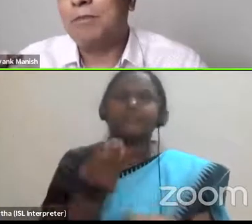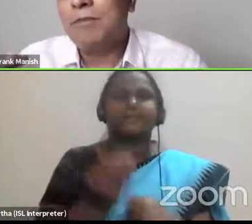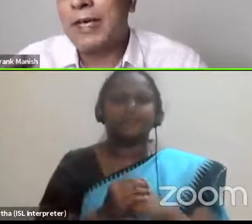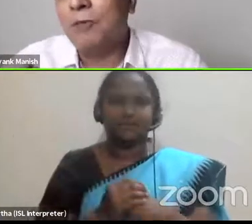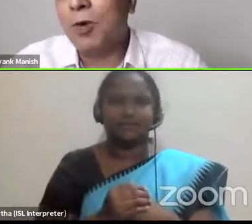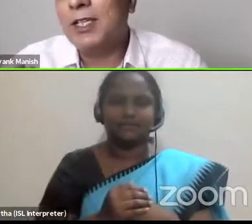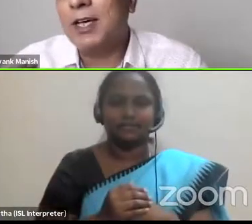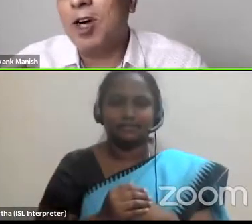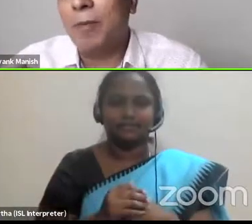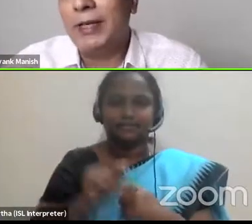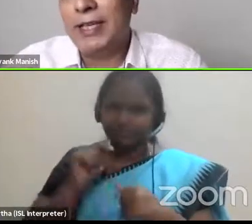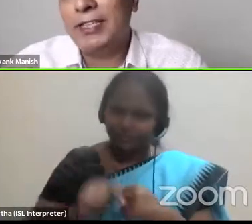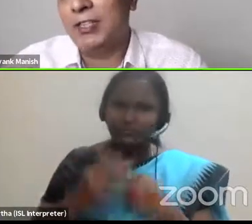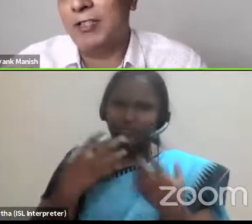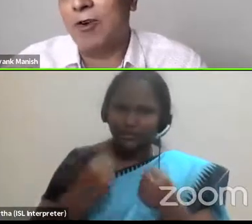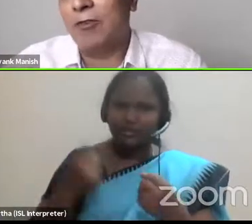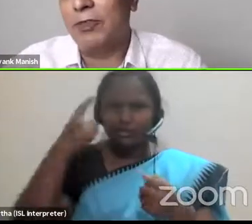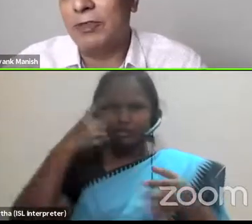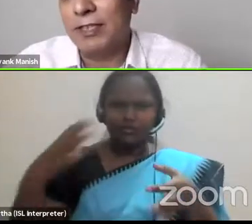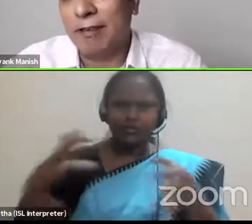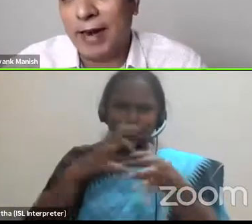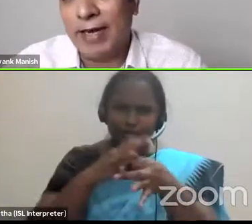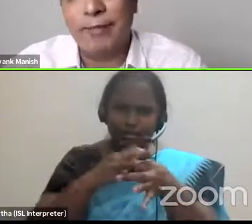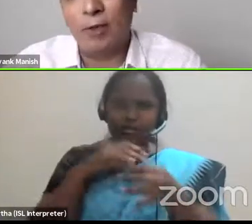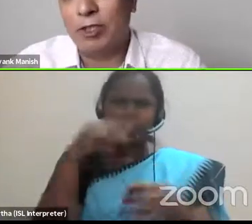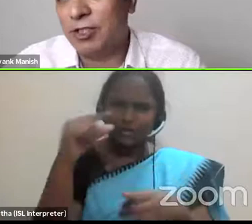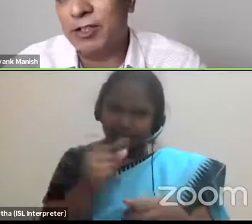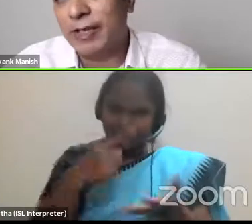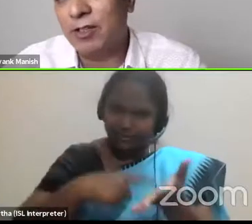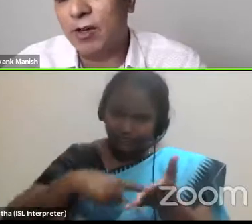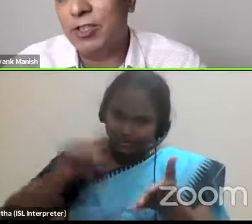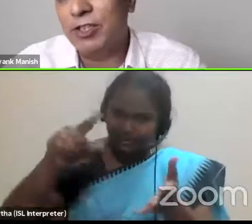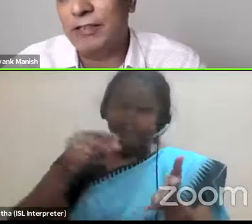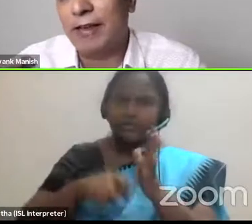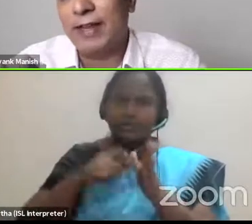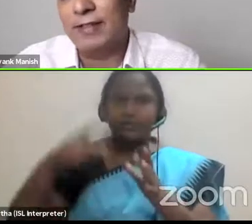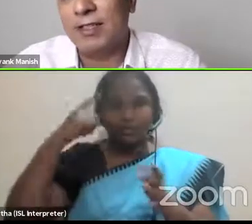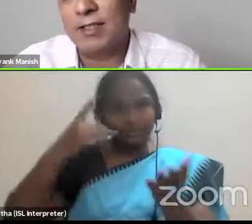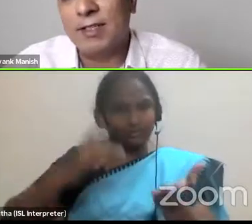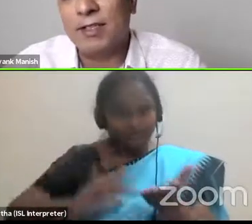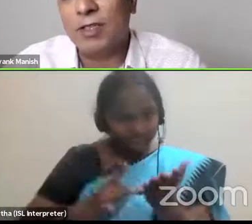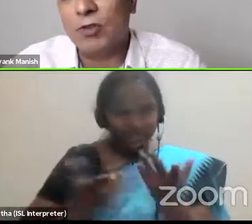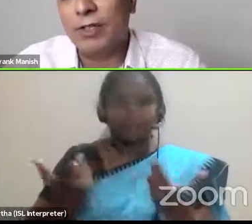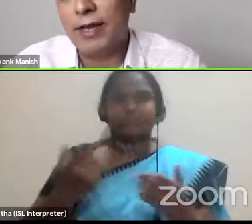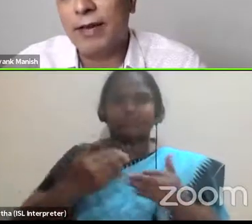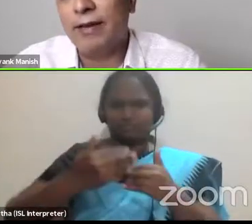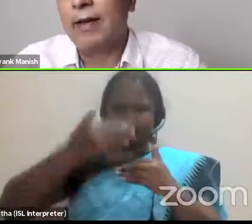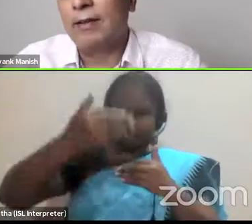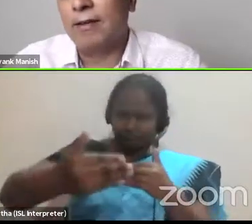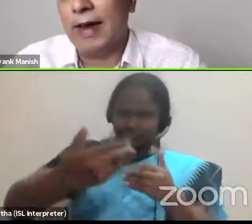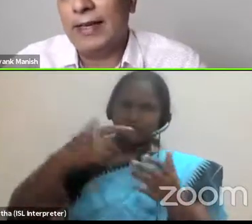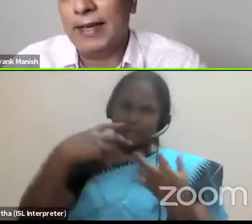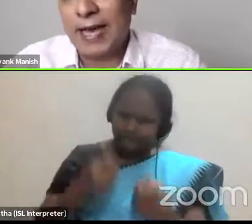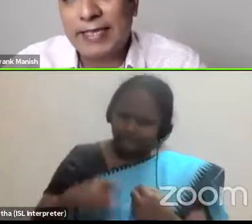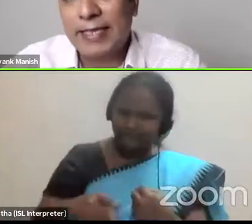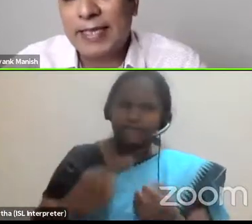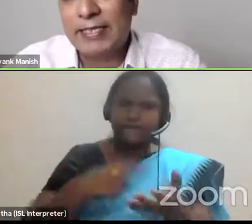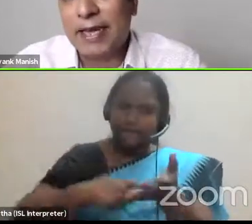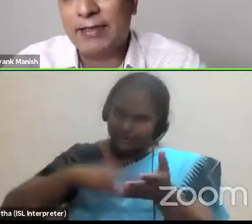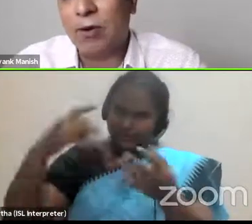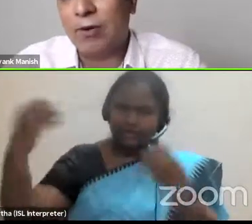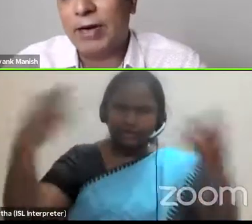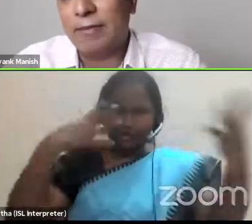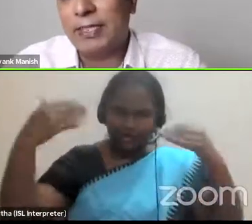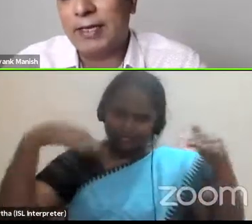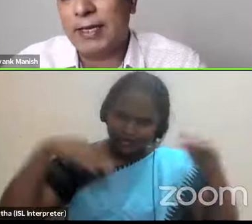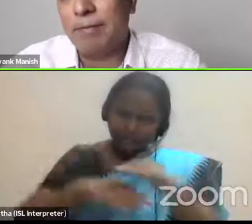So it was a combination of using the right projection technology, the right distances over there, the right lighting